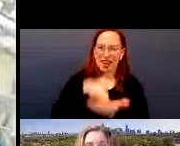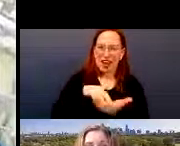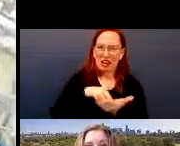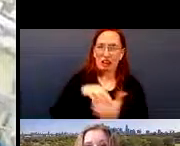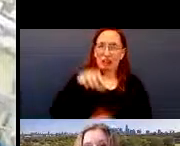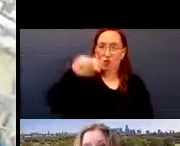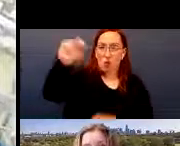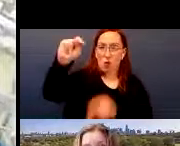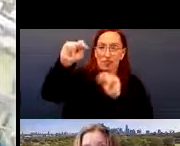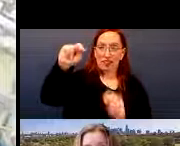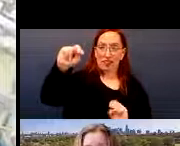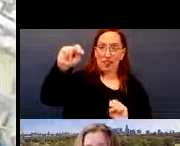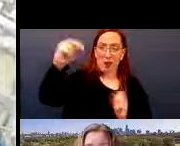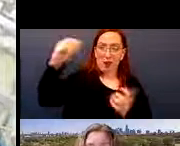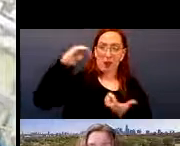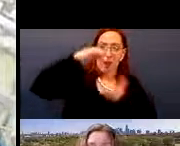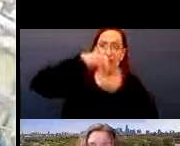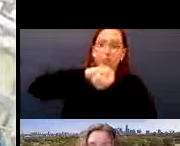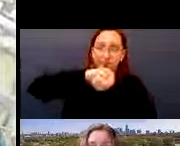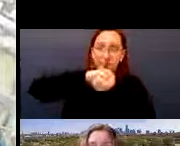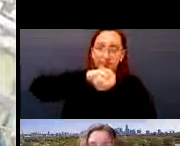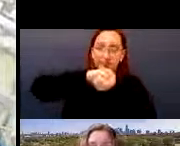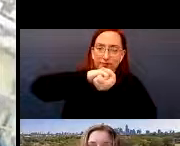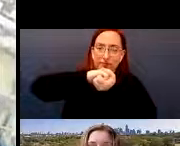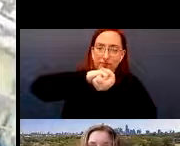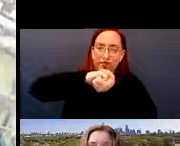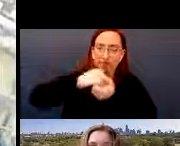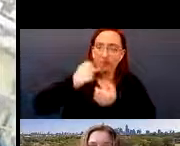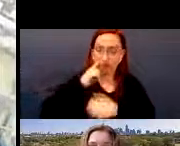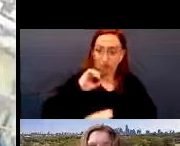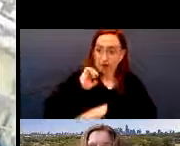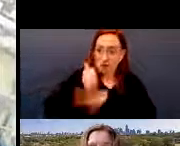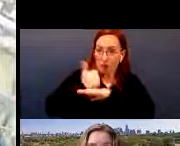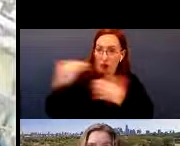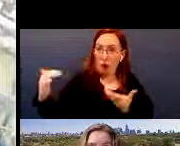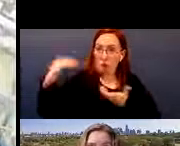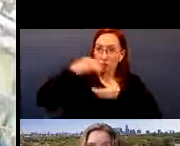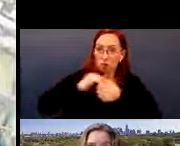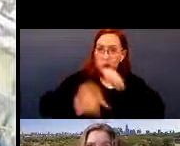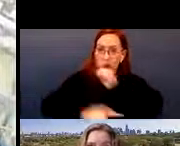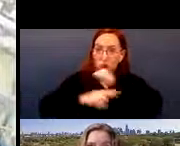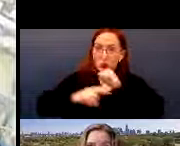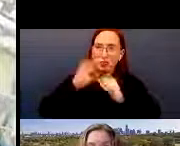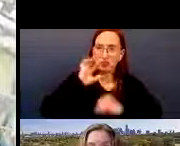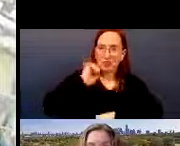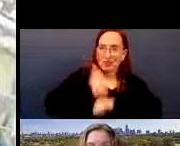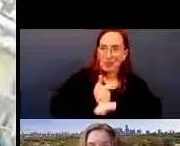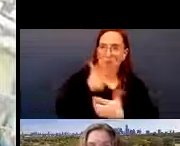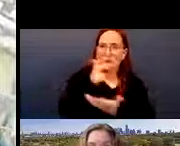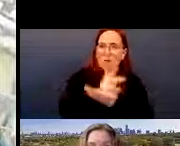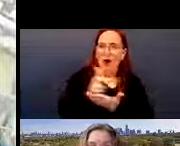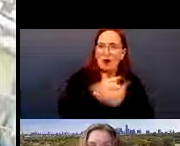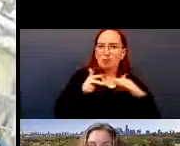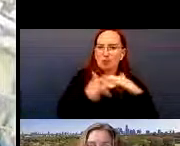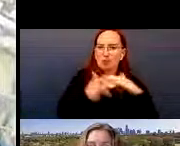sides. A parking garage is integrated with the land bridge structure. It's in the vicinity of number 7, as you see